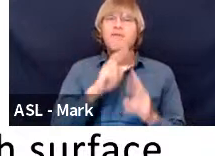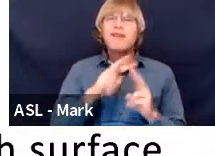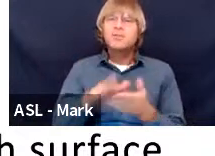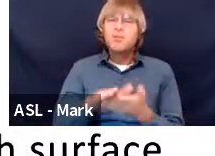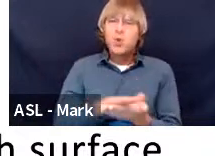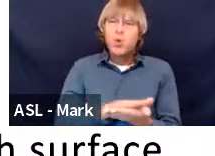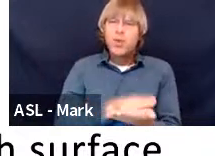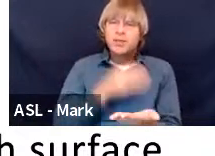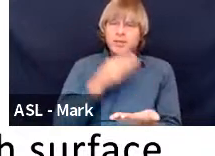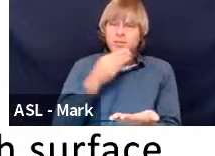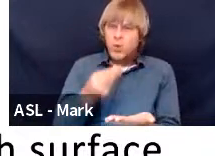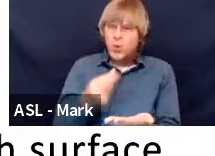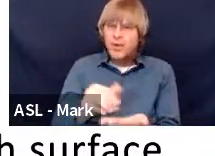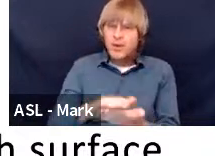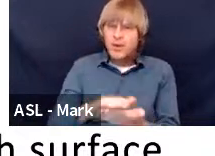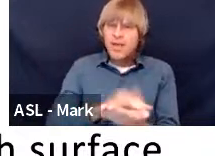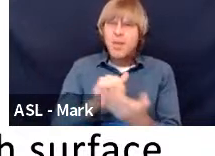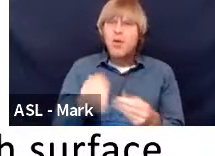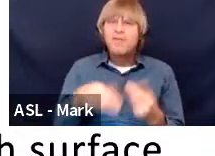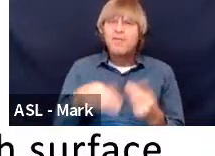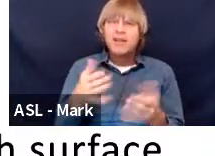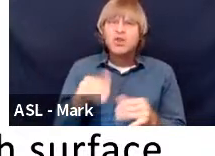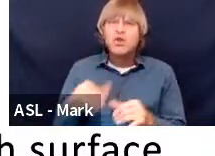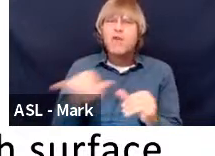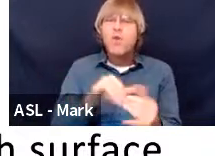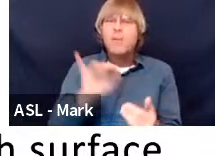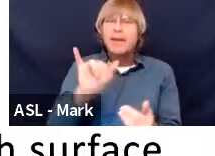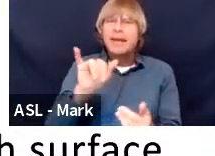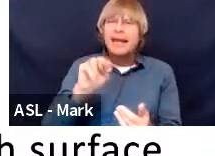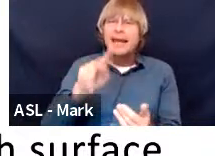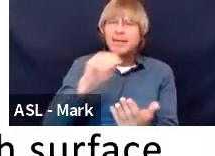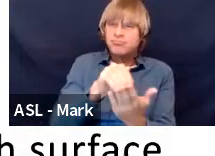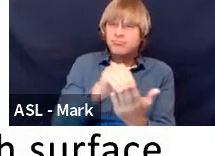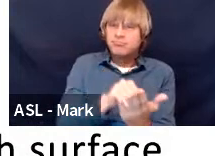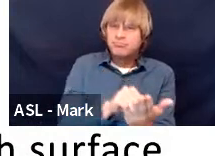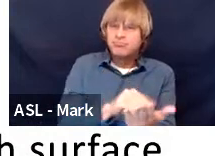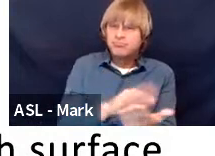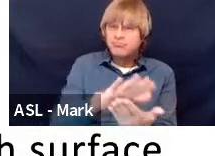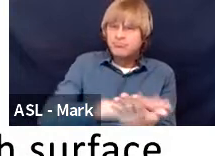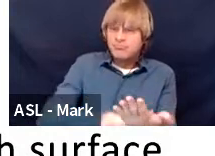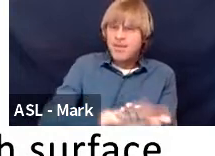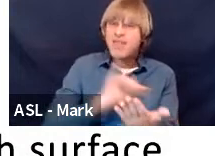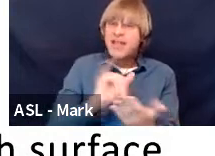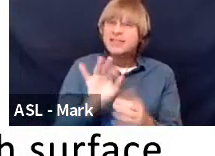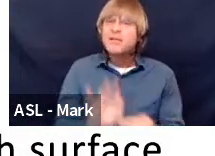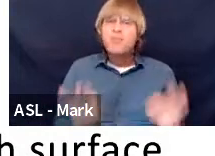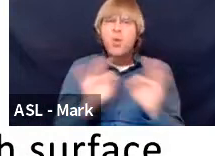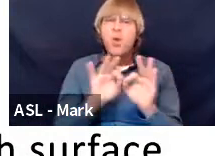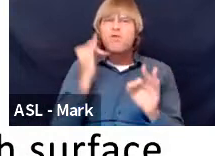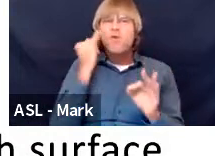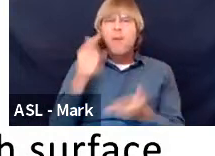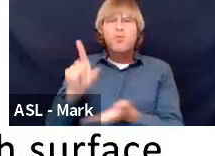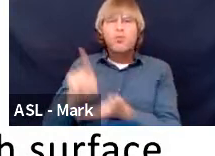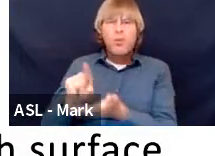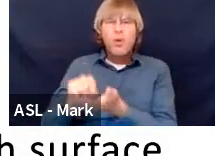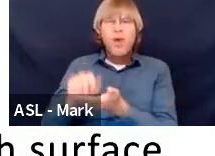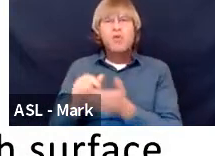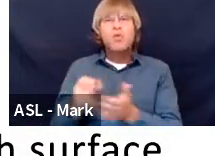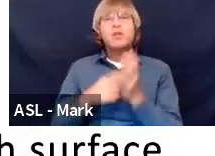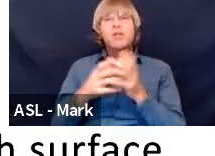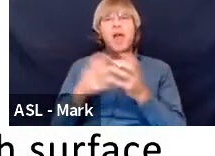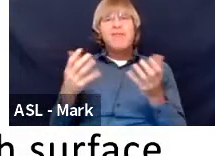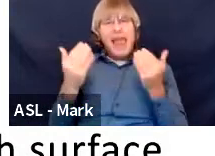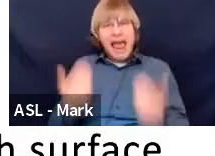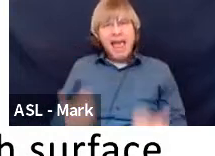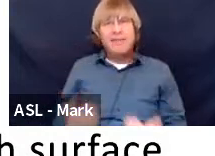smooth surface, which provides uniform ink lay. And that's super important when we're doing print work that requires a lot of